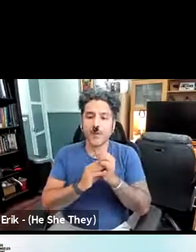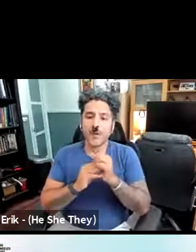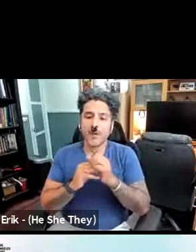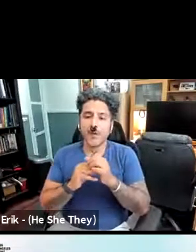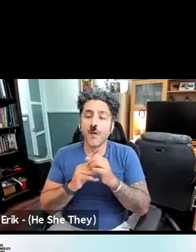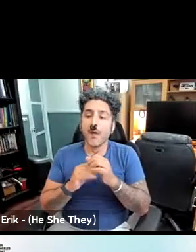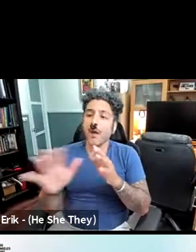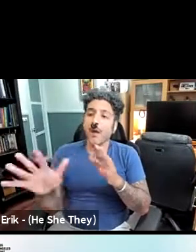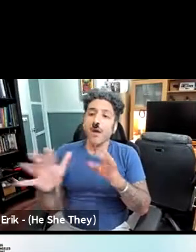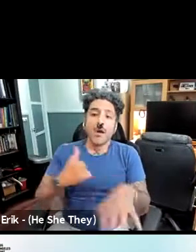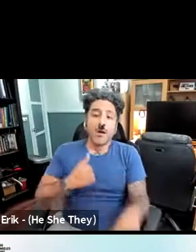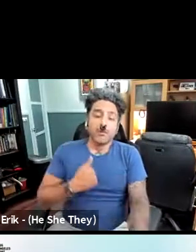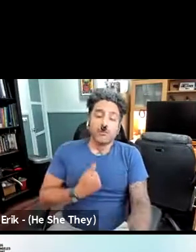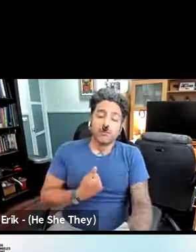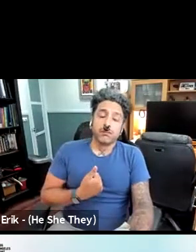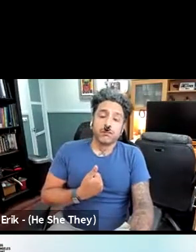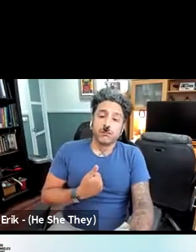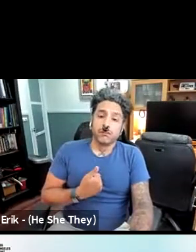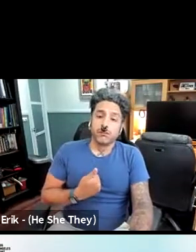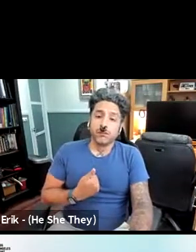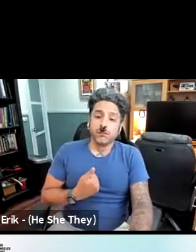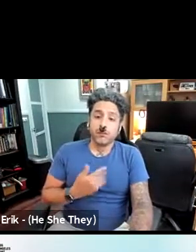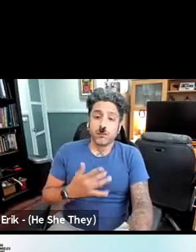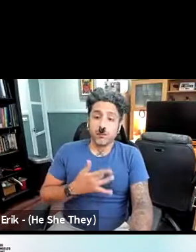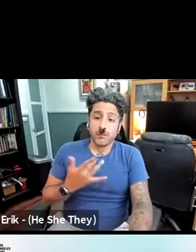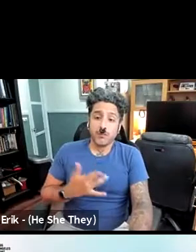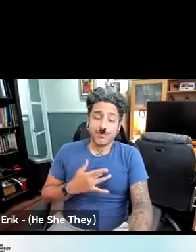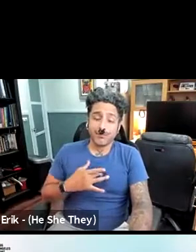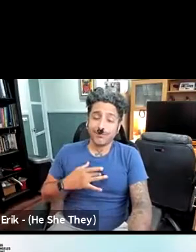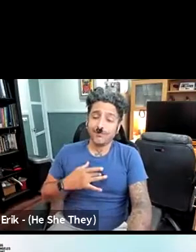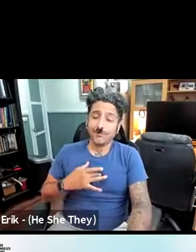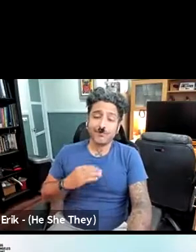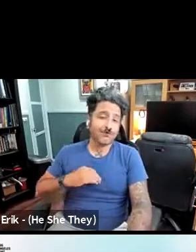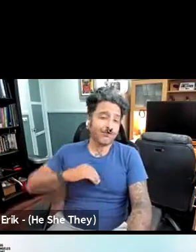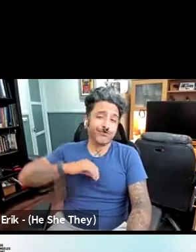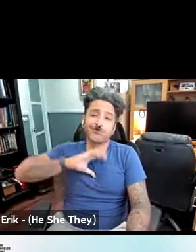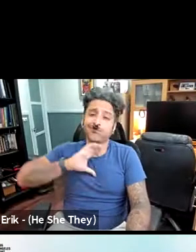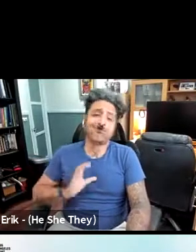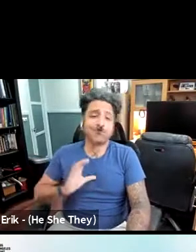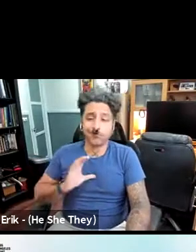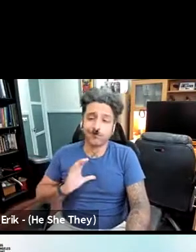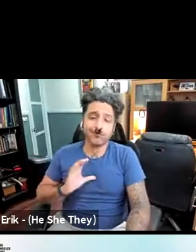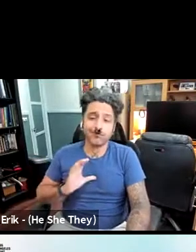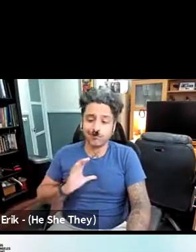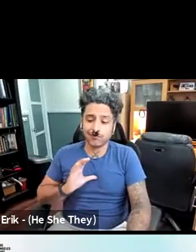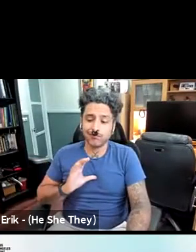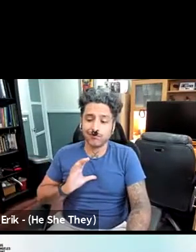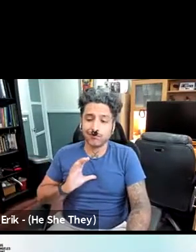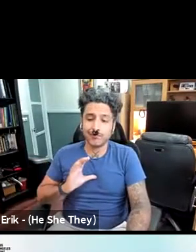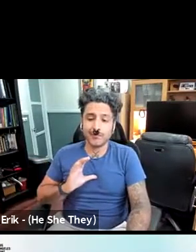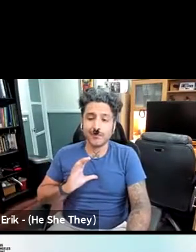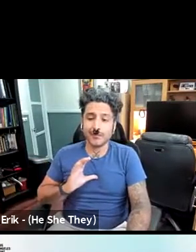this I will carry, this feeling I feel from this conversation.